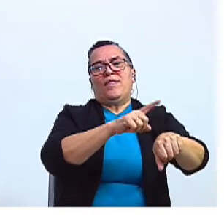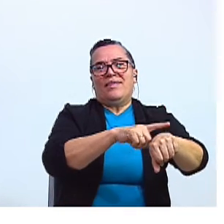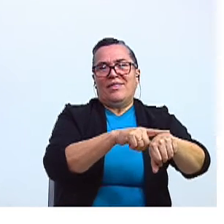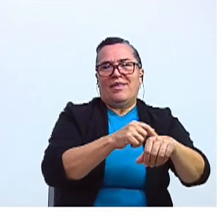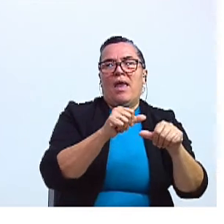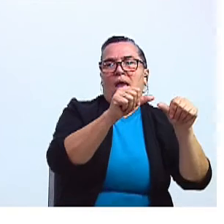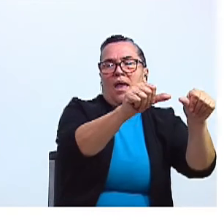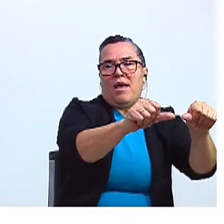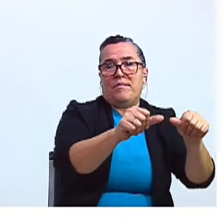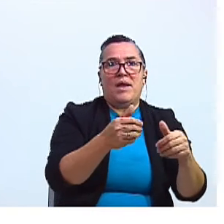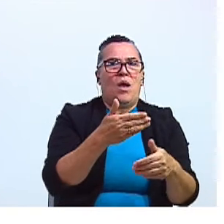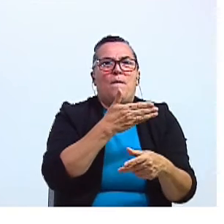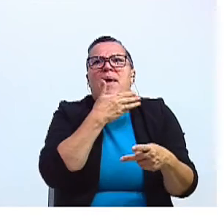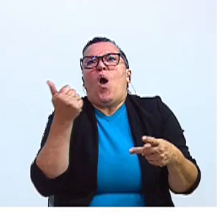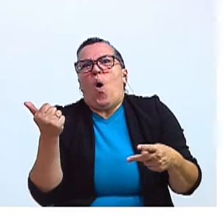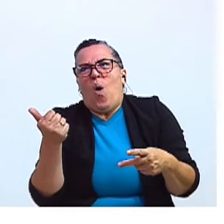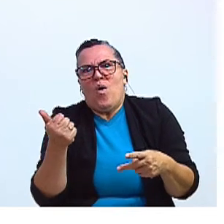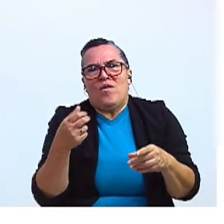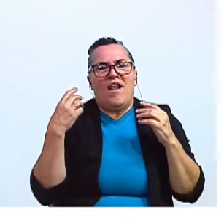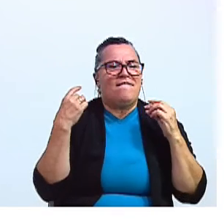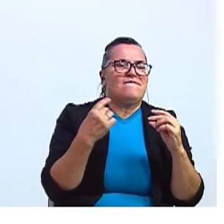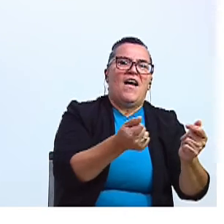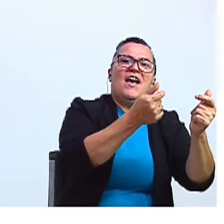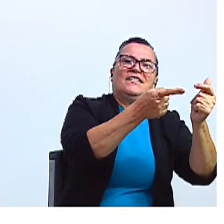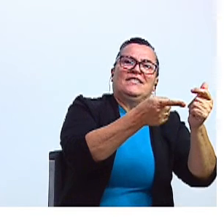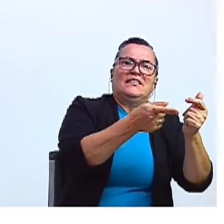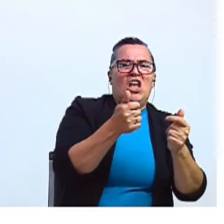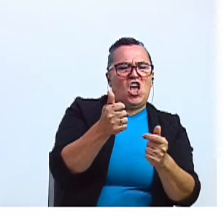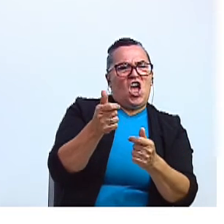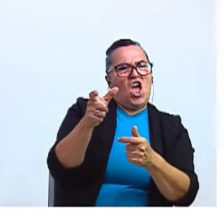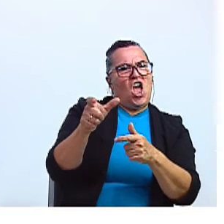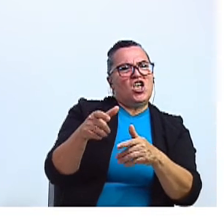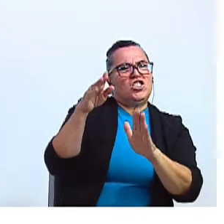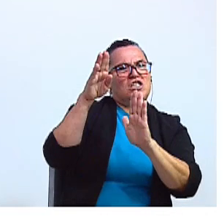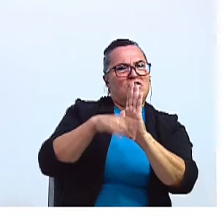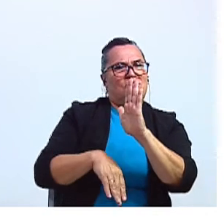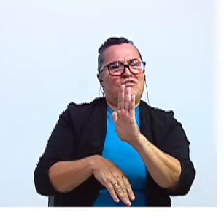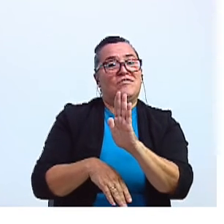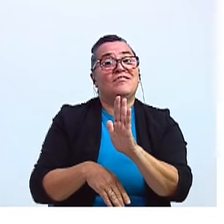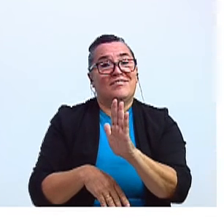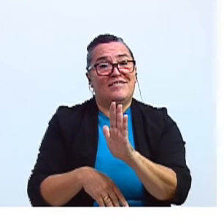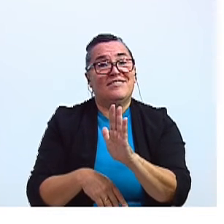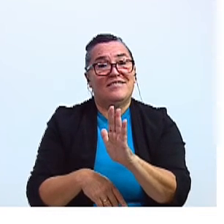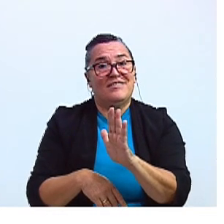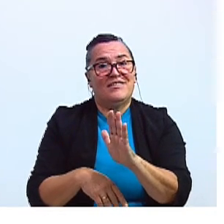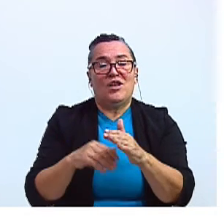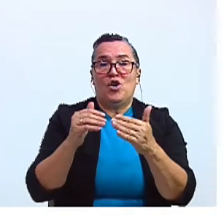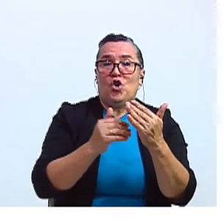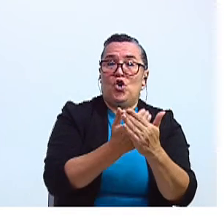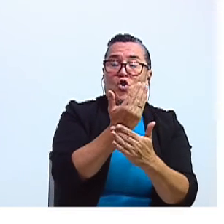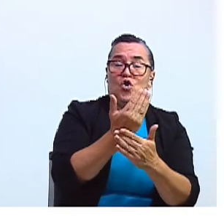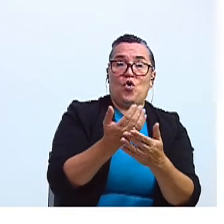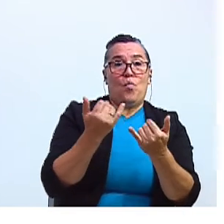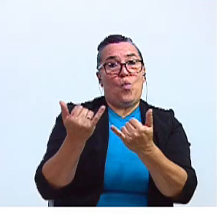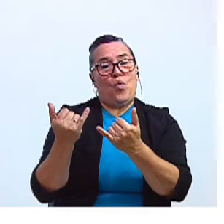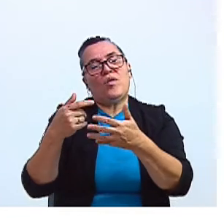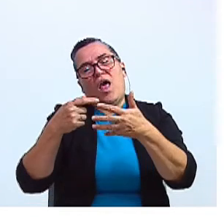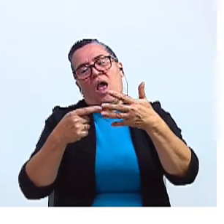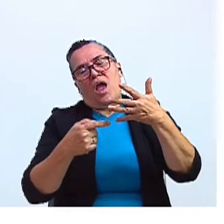best. It is the fastest. It is the cheapest. New, modern,